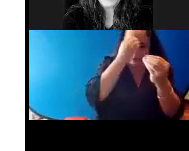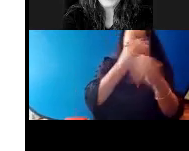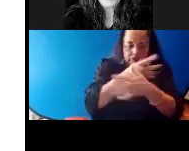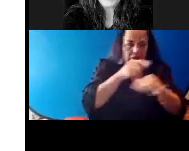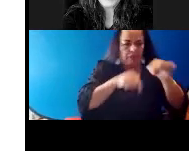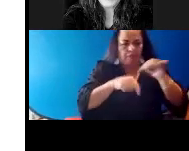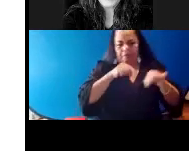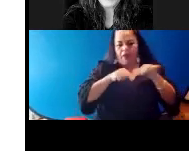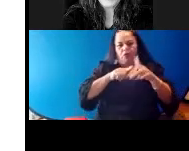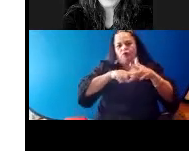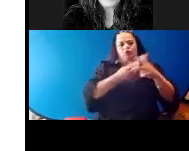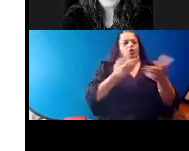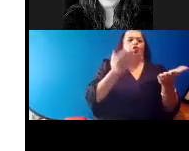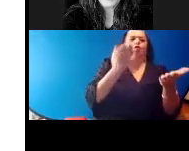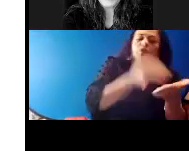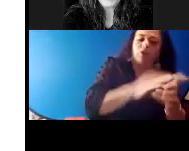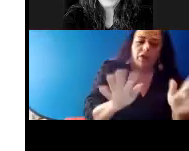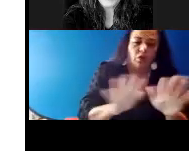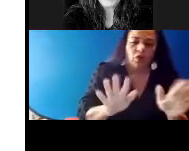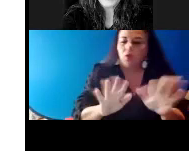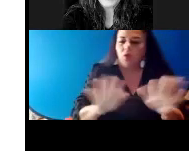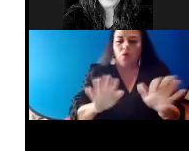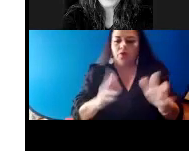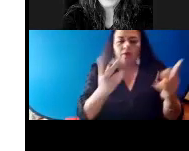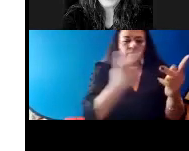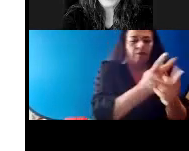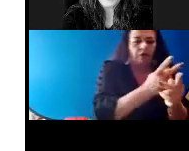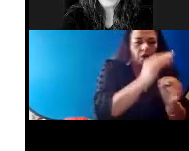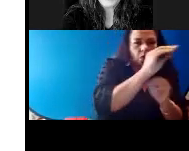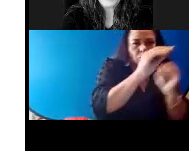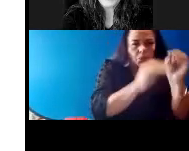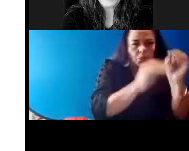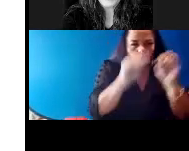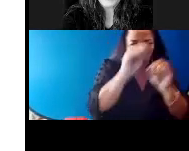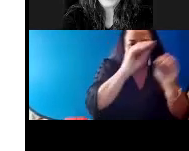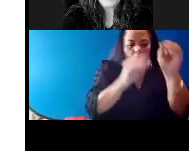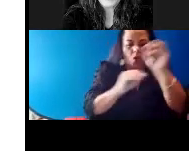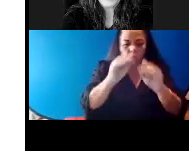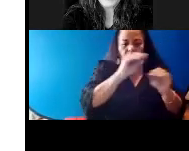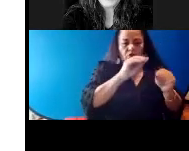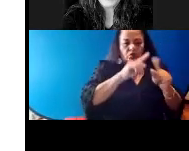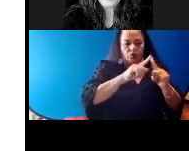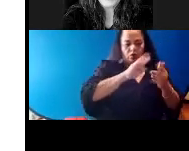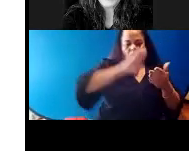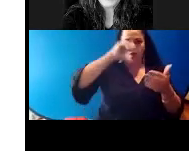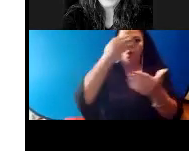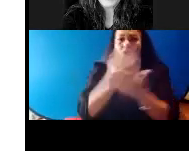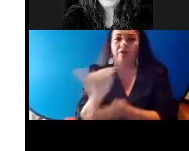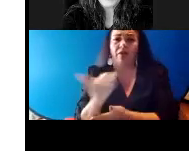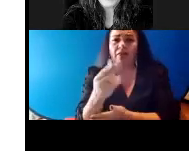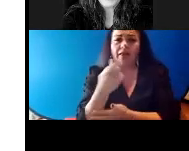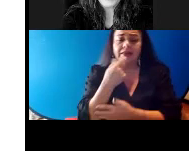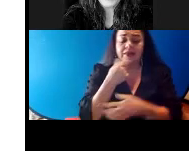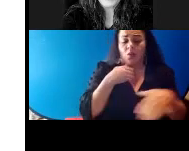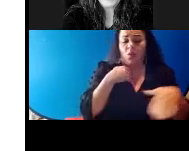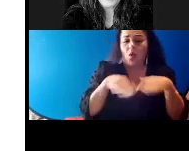backwards. No, it's like, let's figure out how we can put all the puzzle pieces together and get there. And so like Mike said, while we'll walk you through